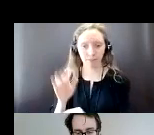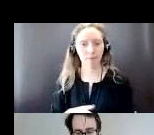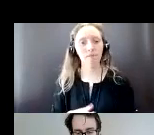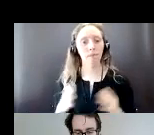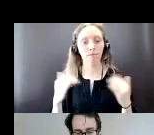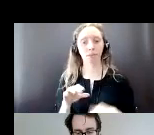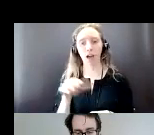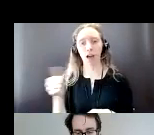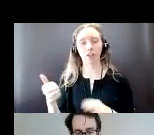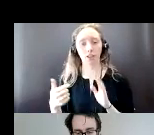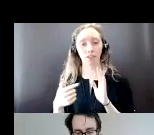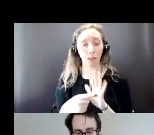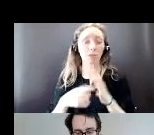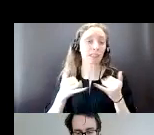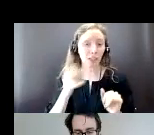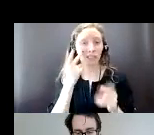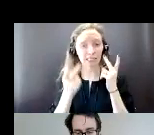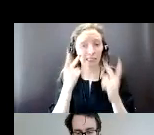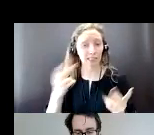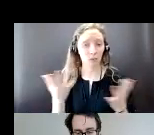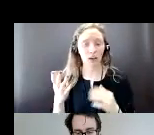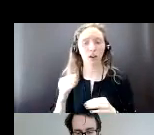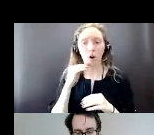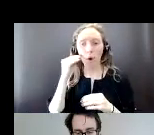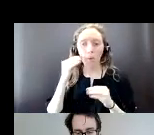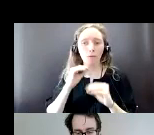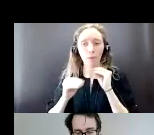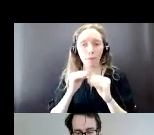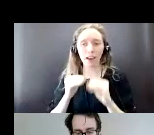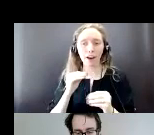is home repairs and products. So I kind of touched on that earlier as well,